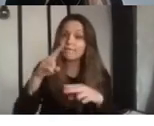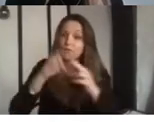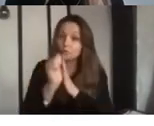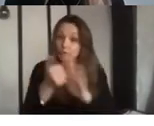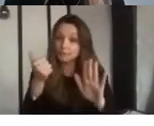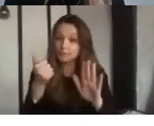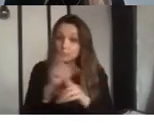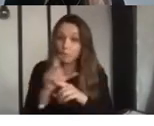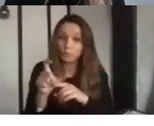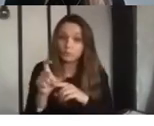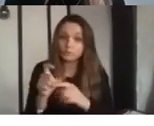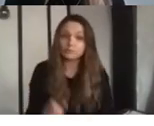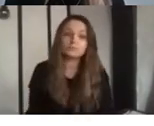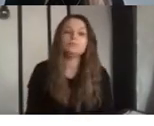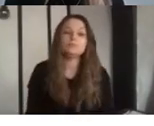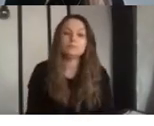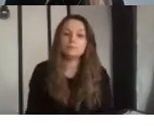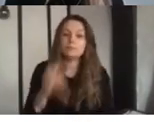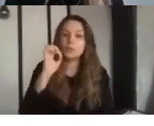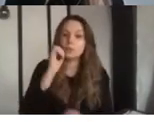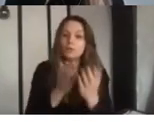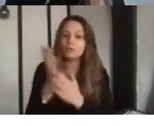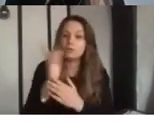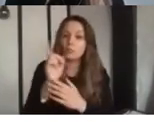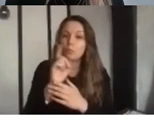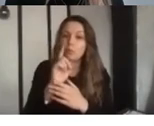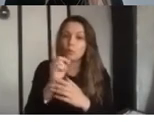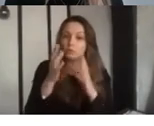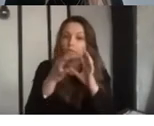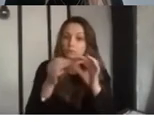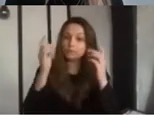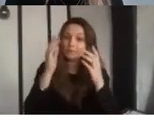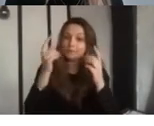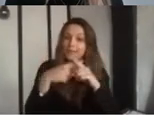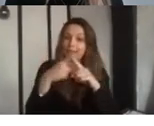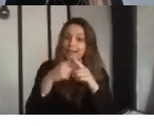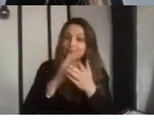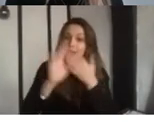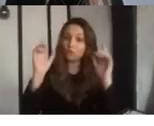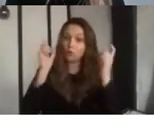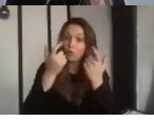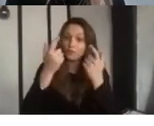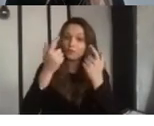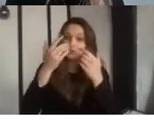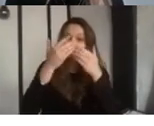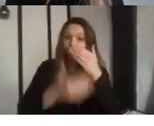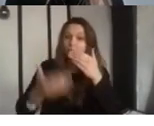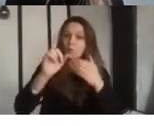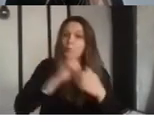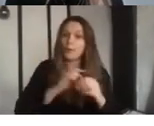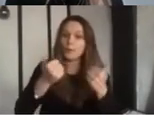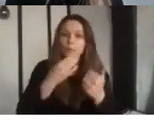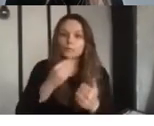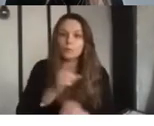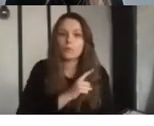Skills. We're going to learn about the benefits and future opportunities of studying English at Harrow College, resources